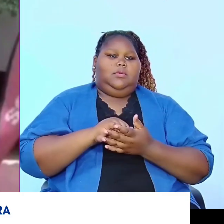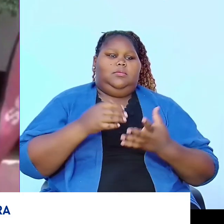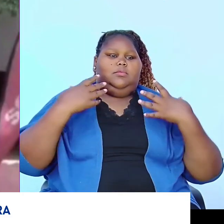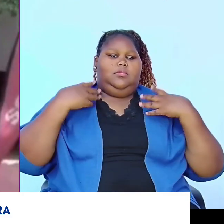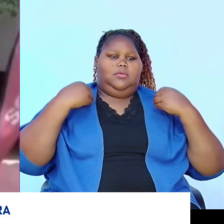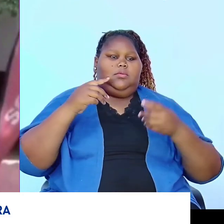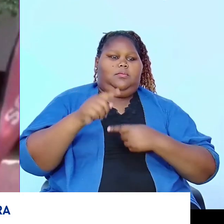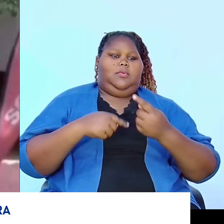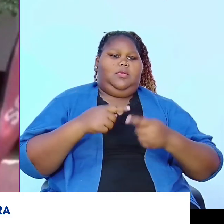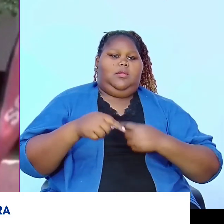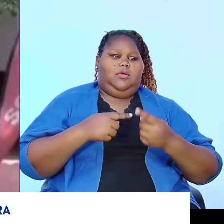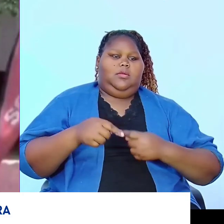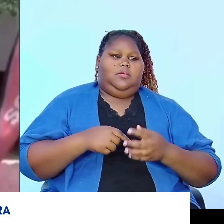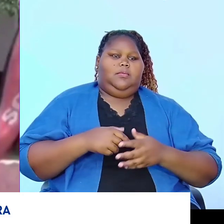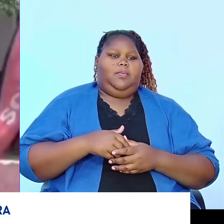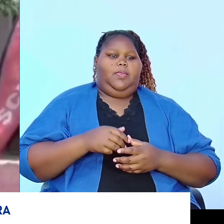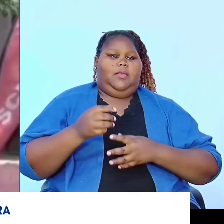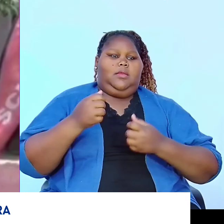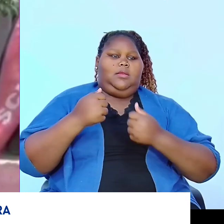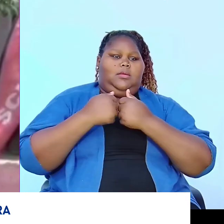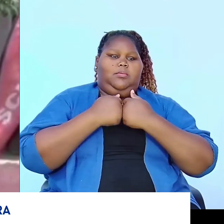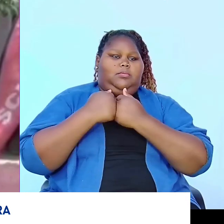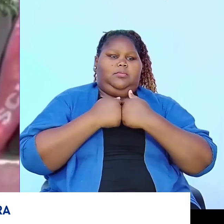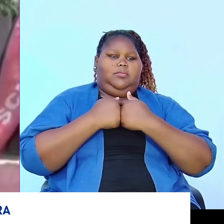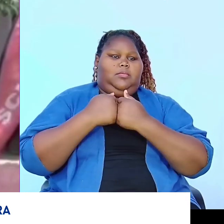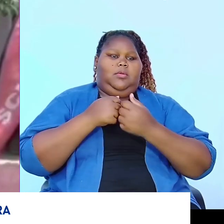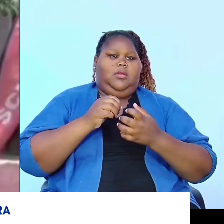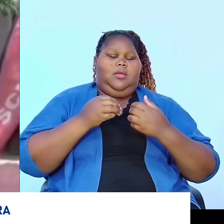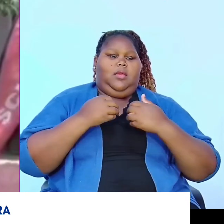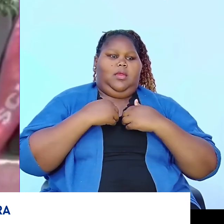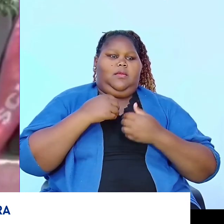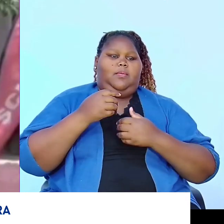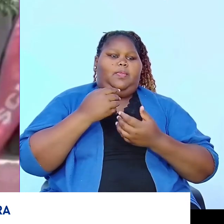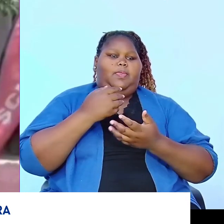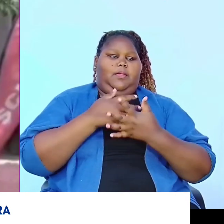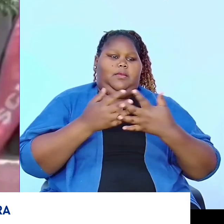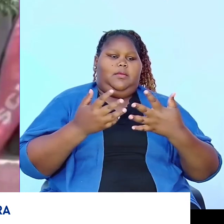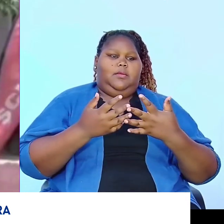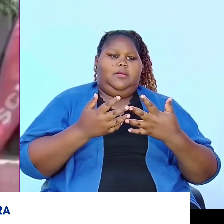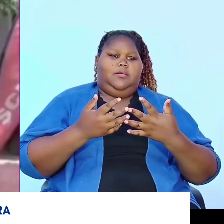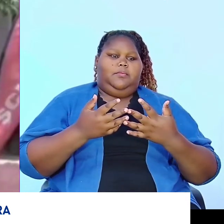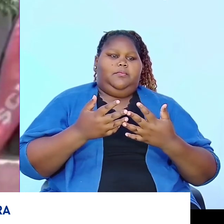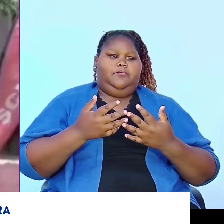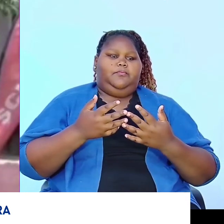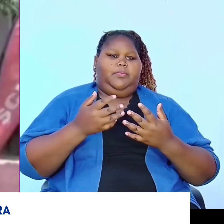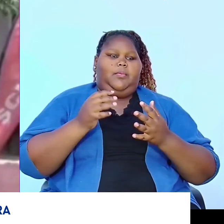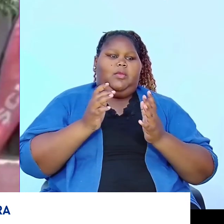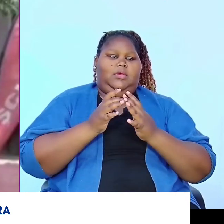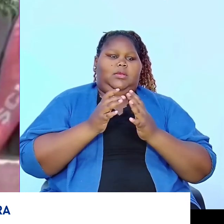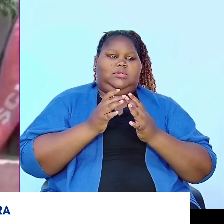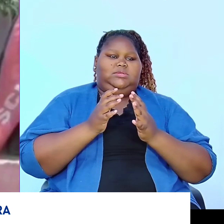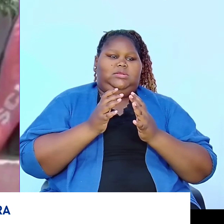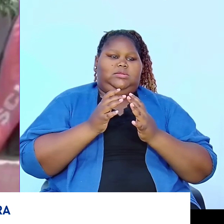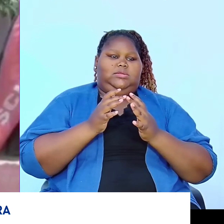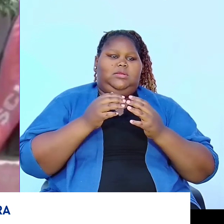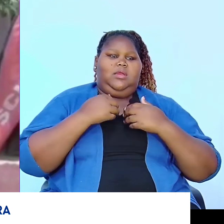Changamoto iliyoko nafikiri ni vifaa, naitwa internet. Hatuna